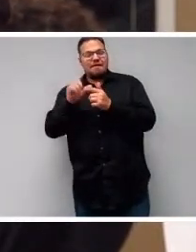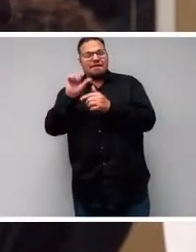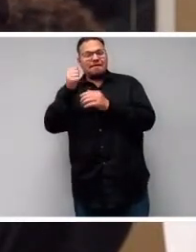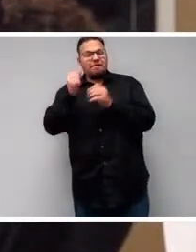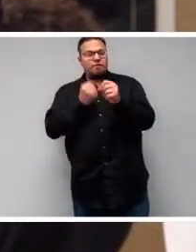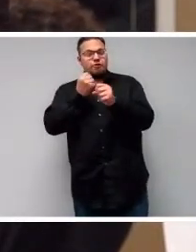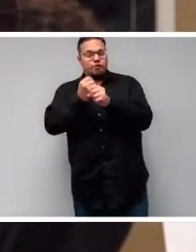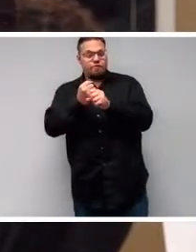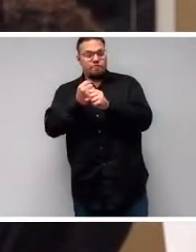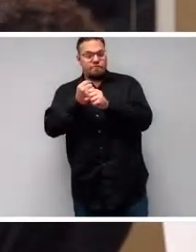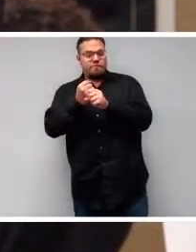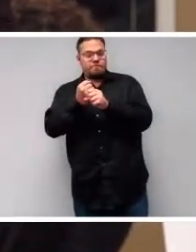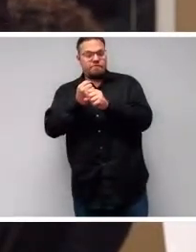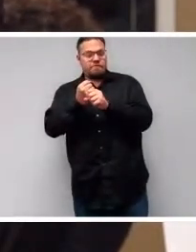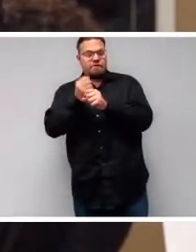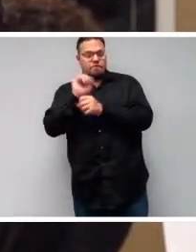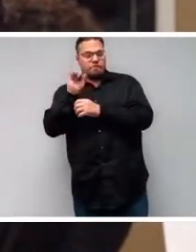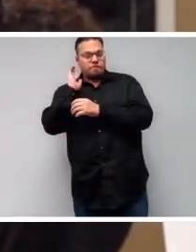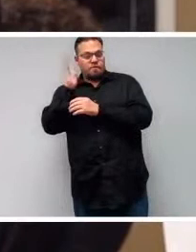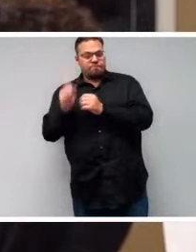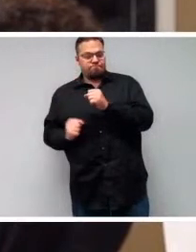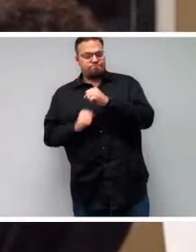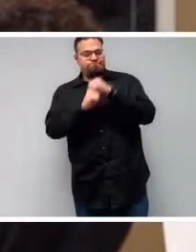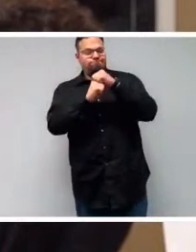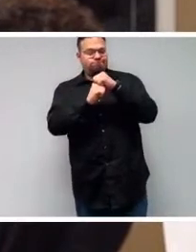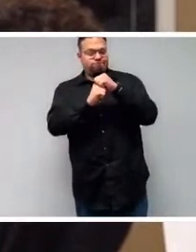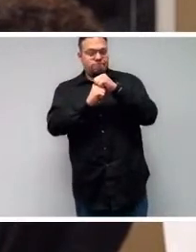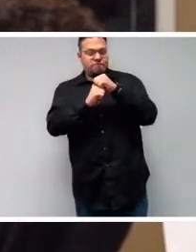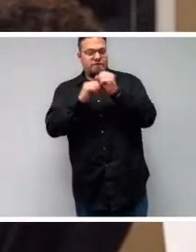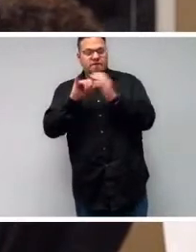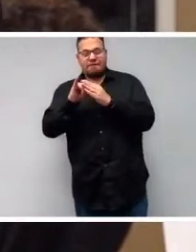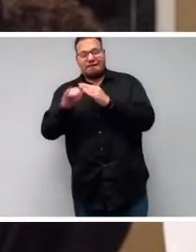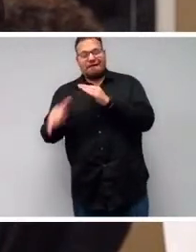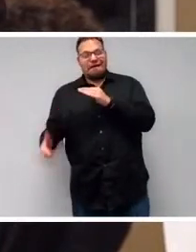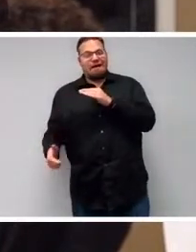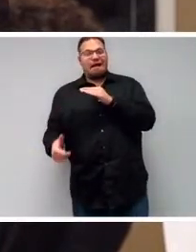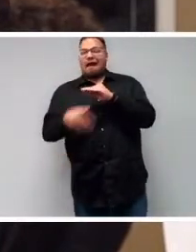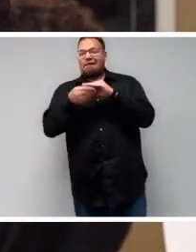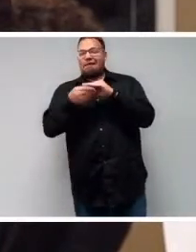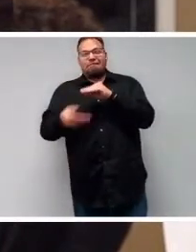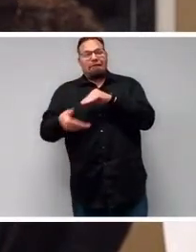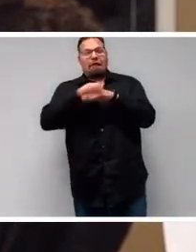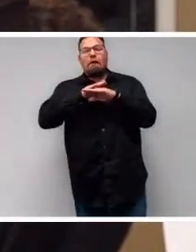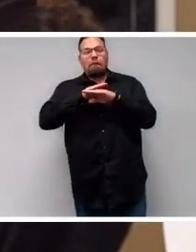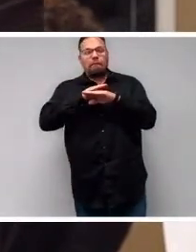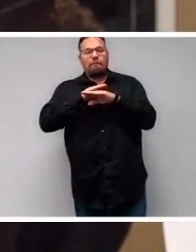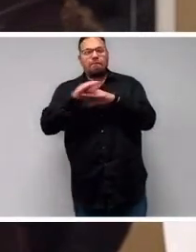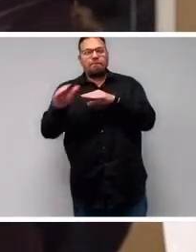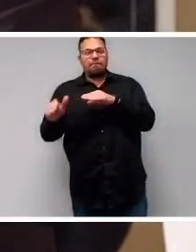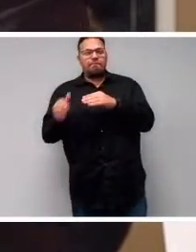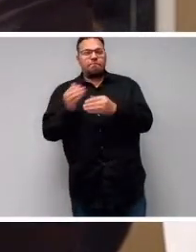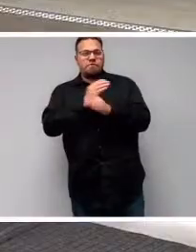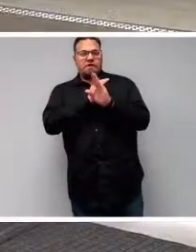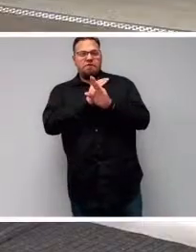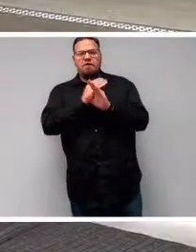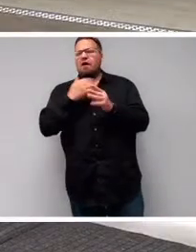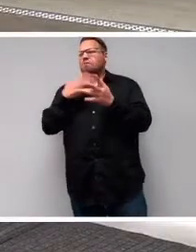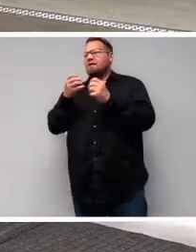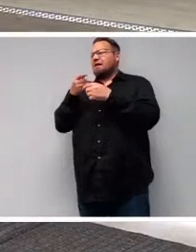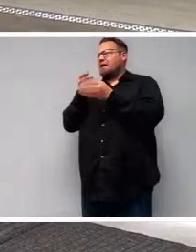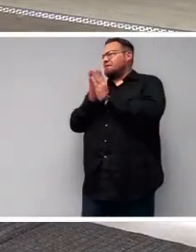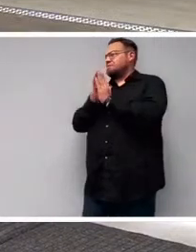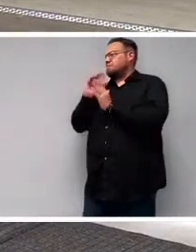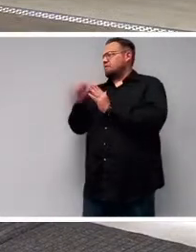just as an added layer of protection. I want to ask a quick question, if I heard it